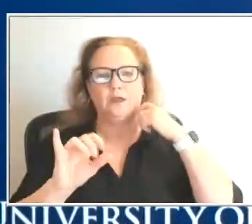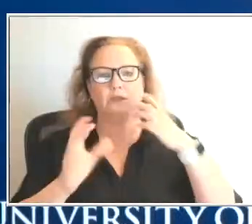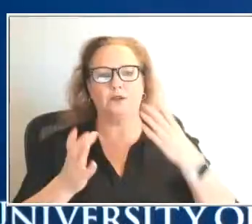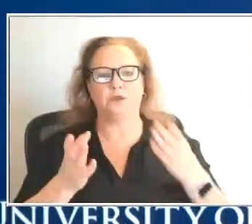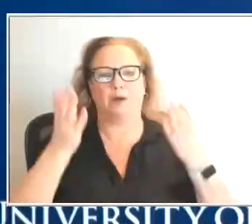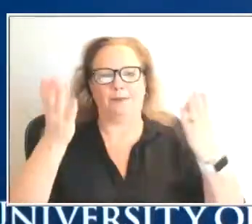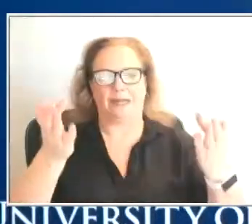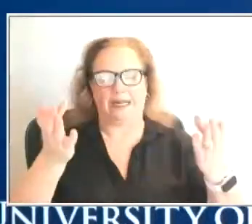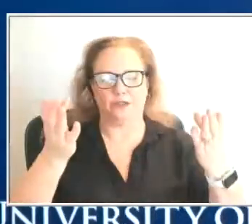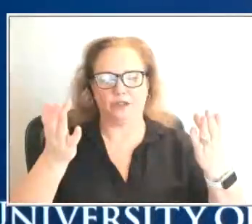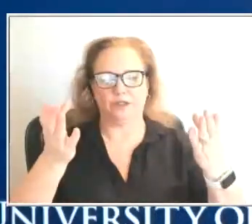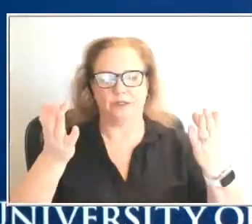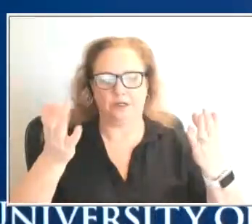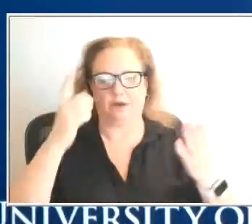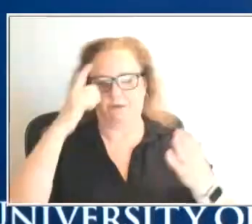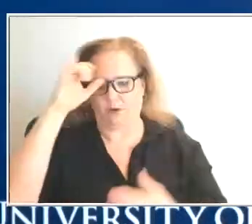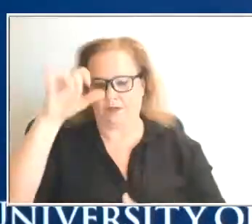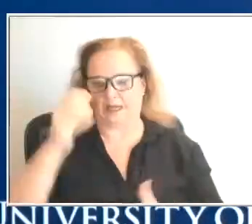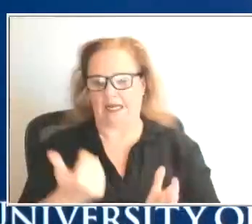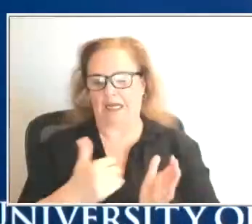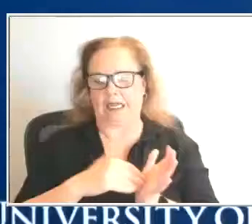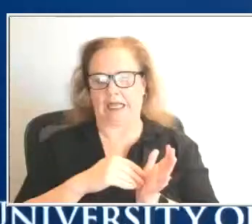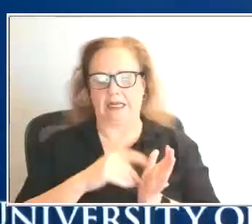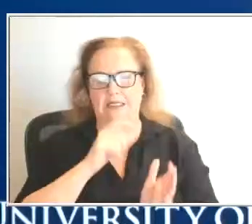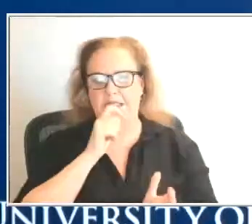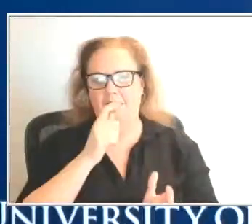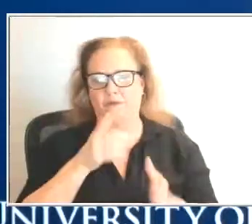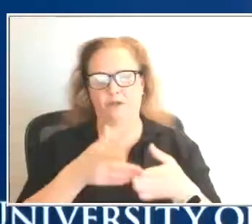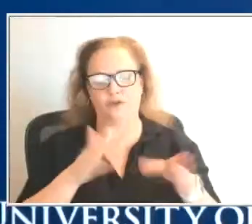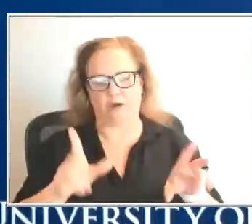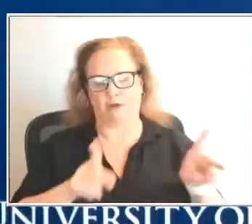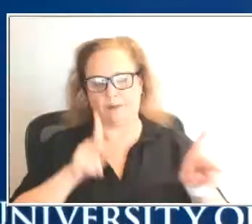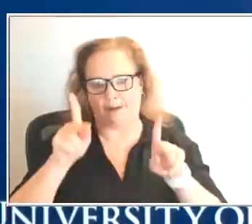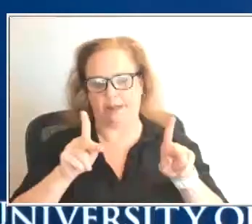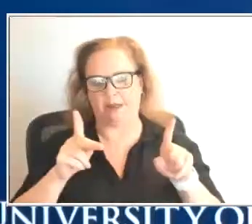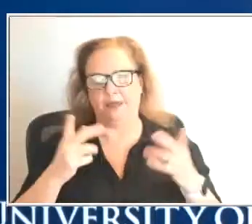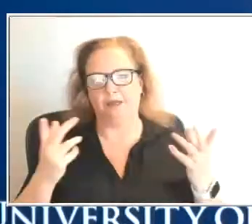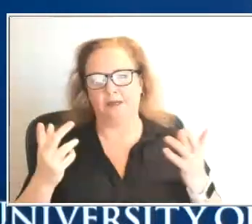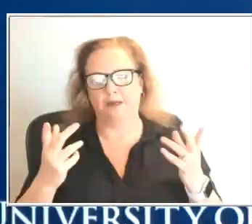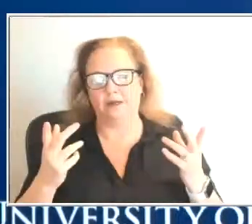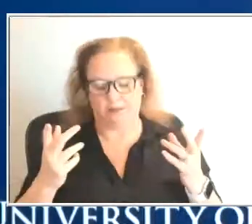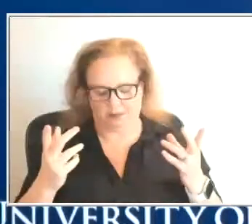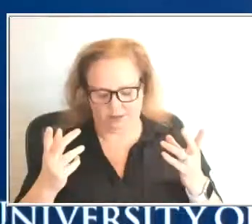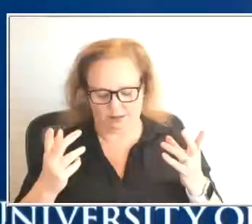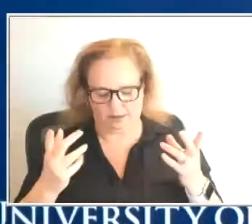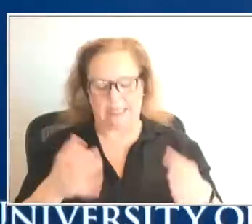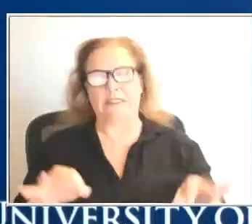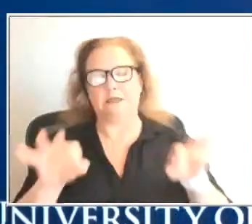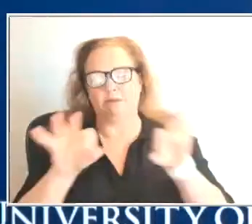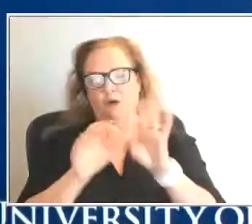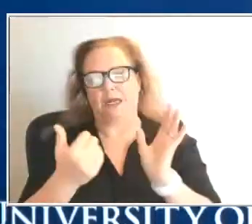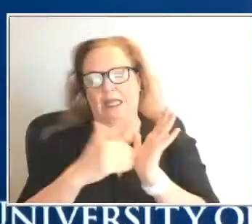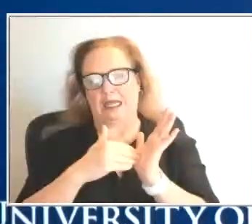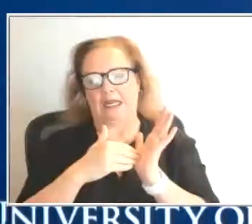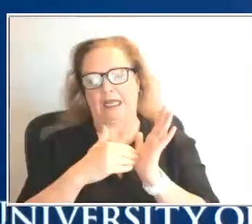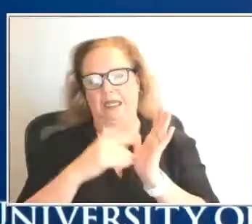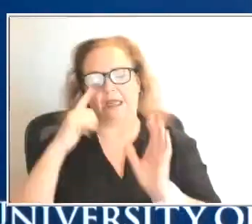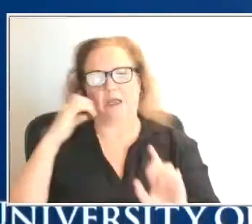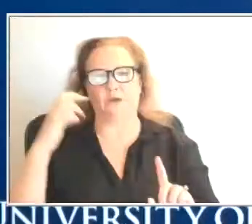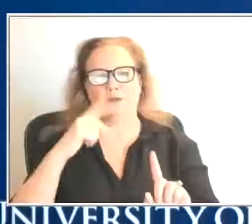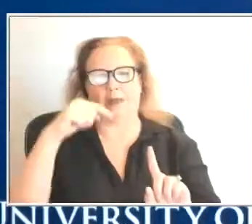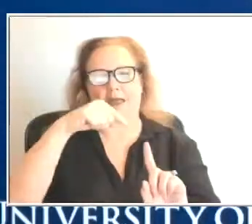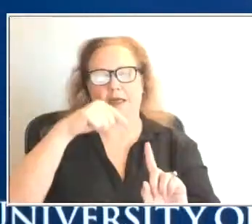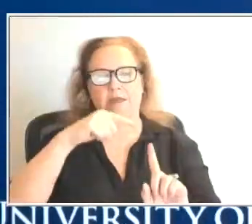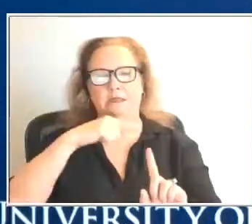recommendations for that. Again, it's not for the general public per se, but it is important. Again, I think this goes back to public